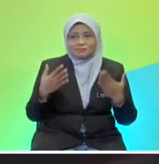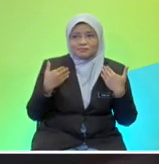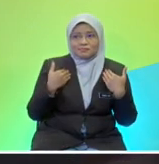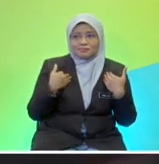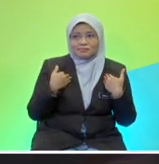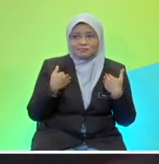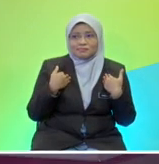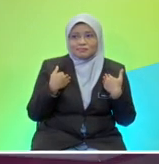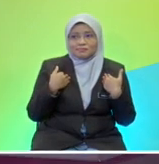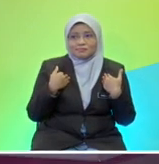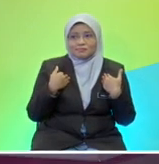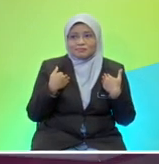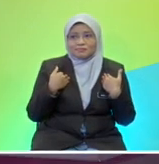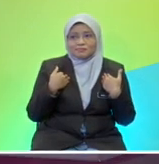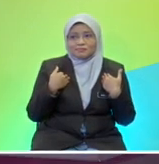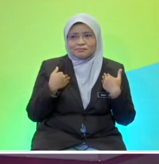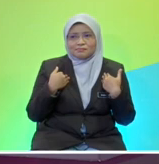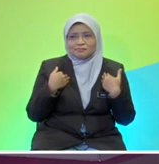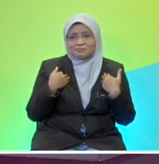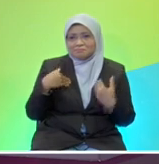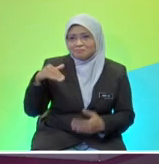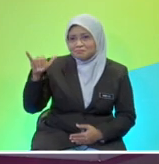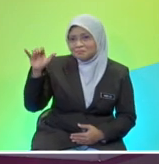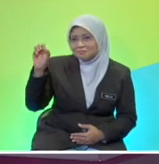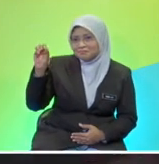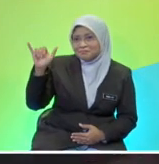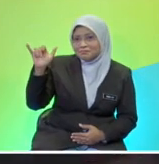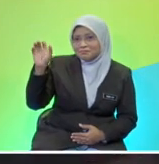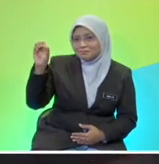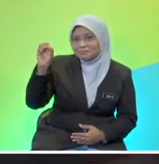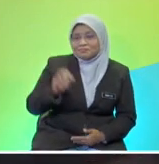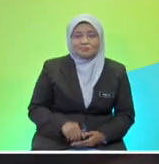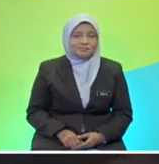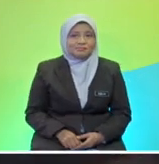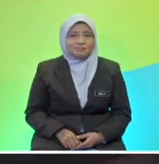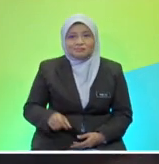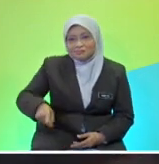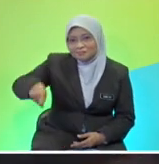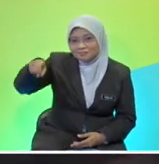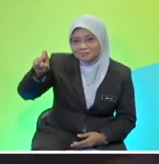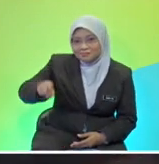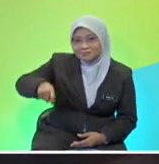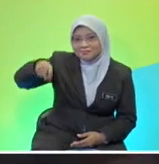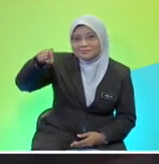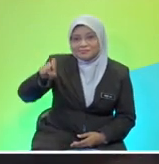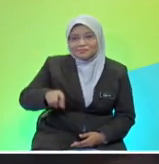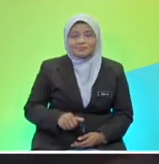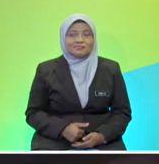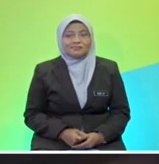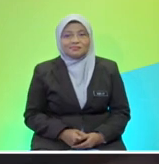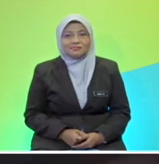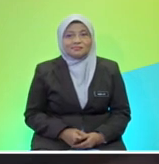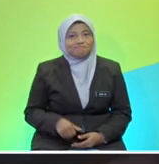I know what that is. That's a yo-yo. Do you know how to play yo-yo? I think I can try. We'll play after this. All right. Okay,